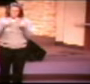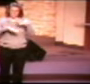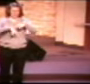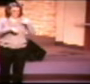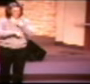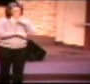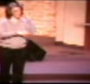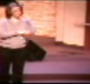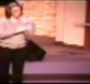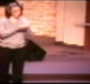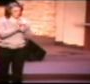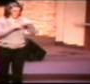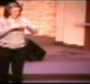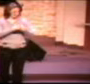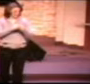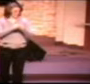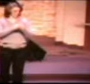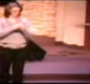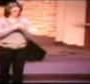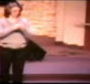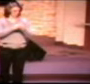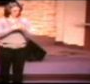beginnings unexpectedly.